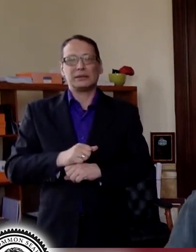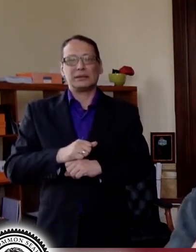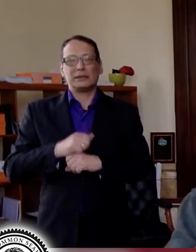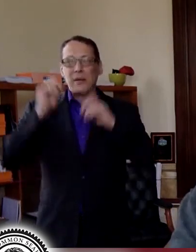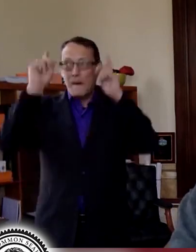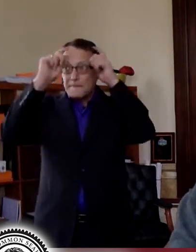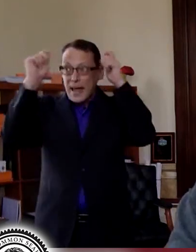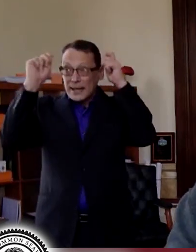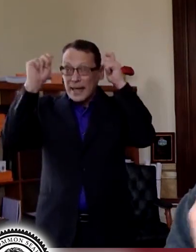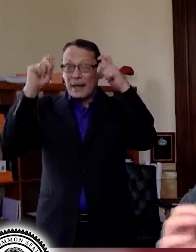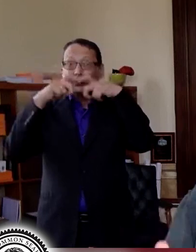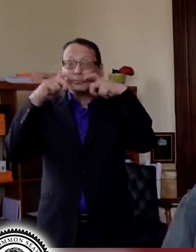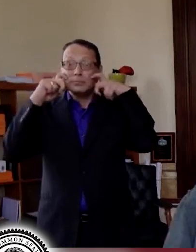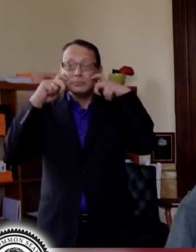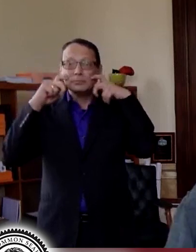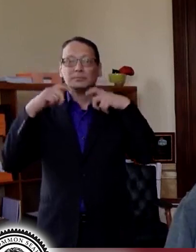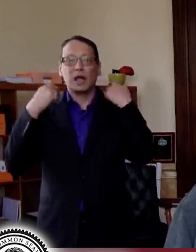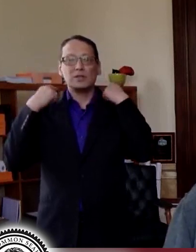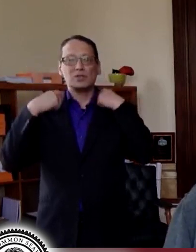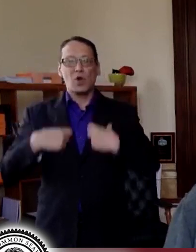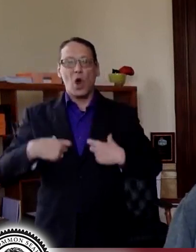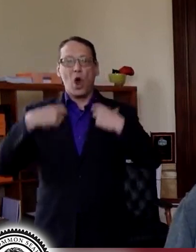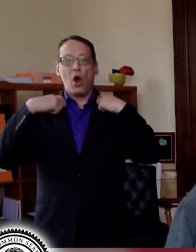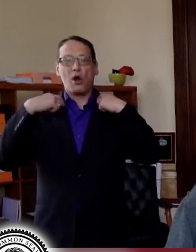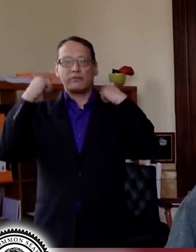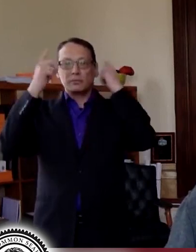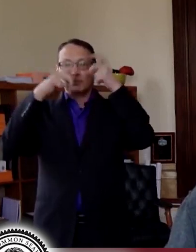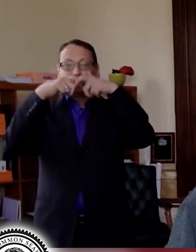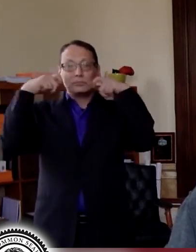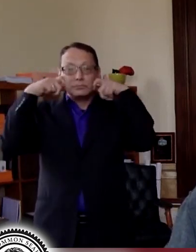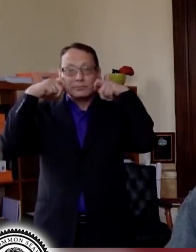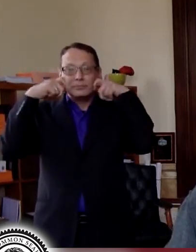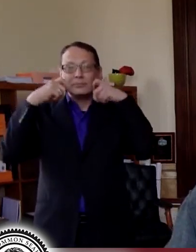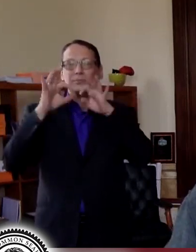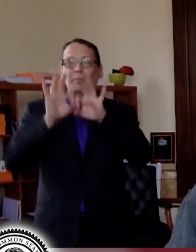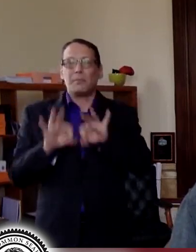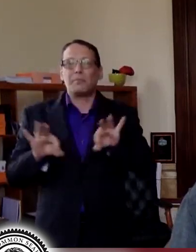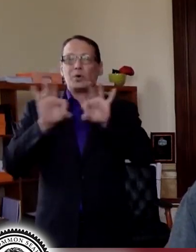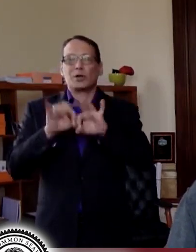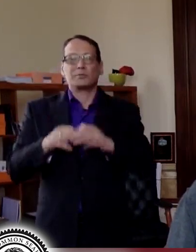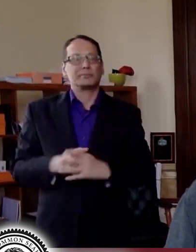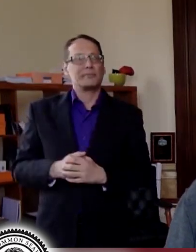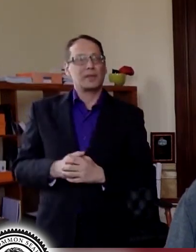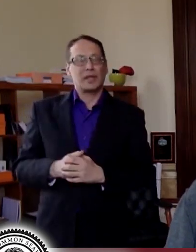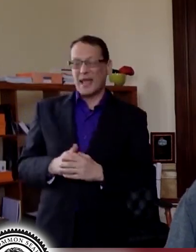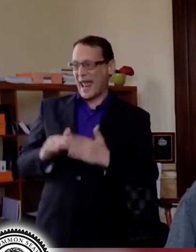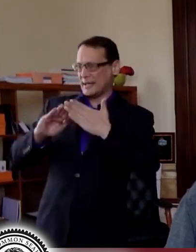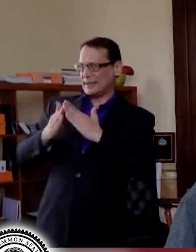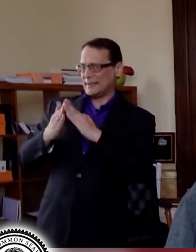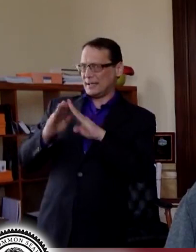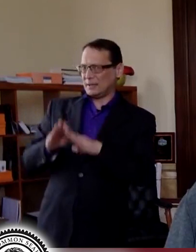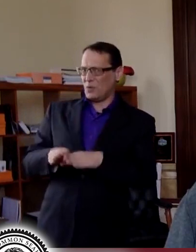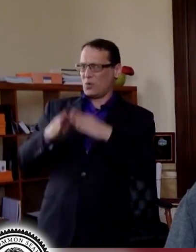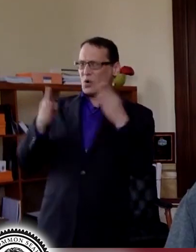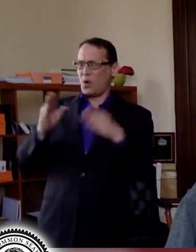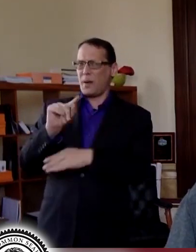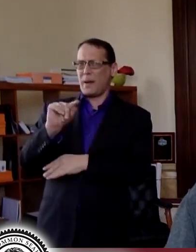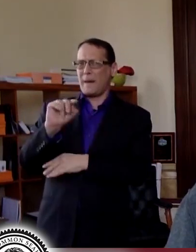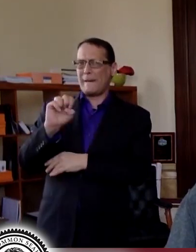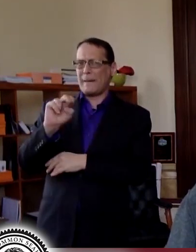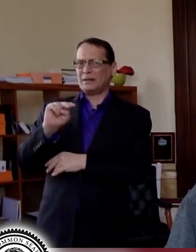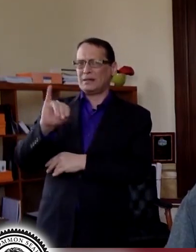bandana, a scarf. It's important that you do that. When is the city going to reopen its tennis